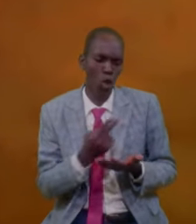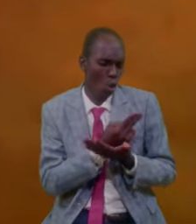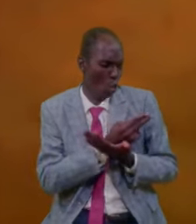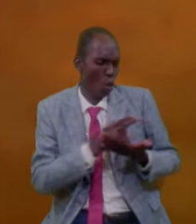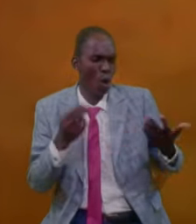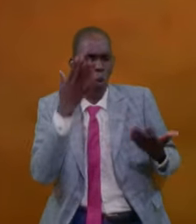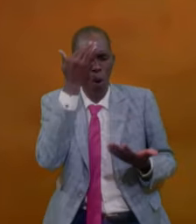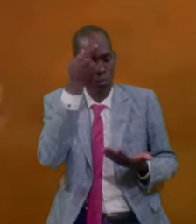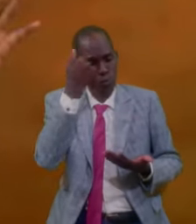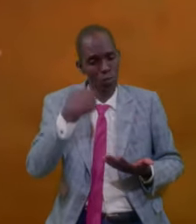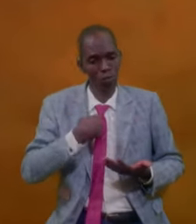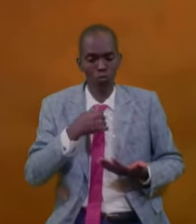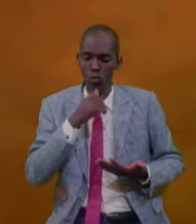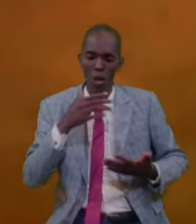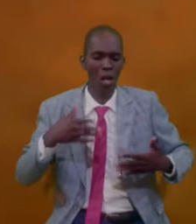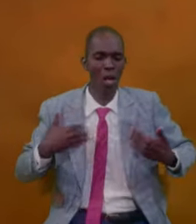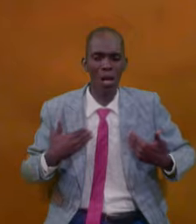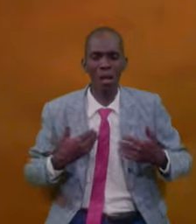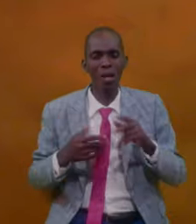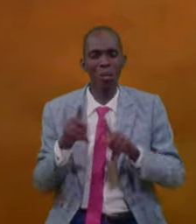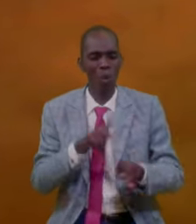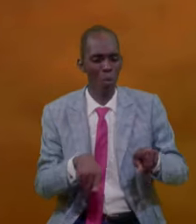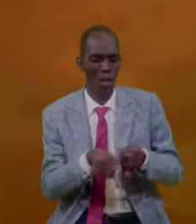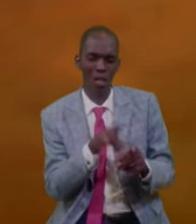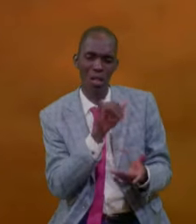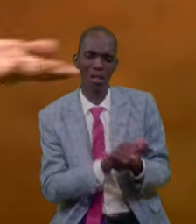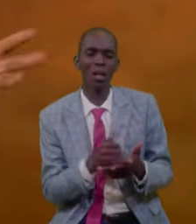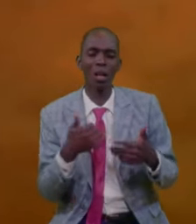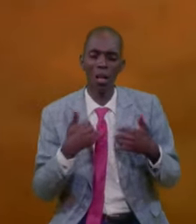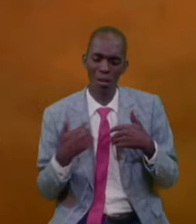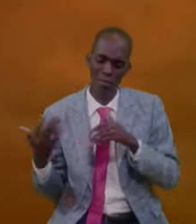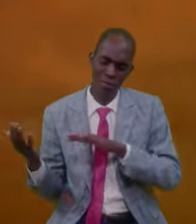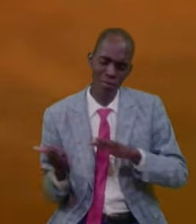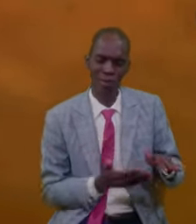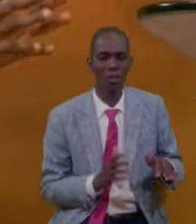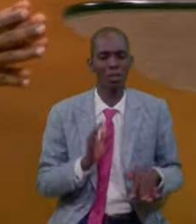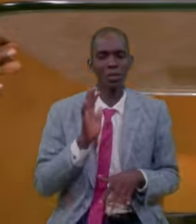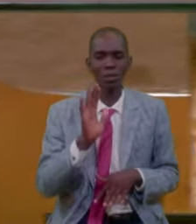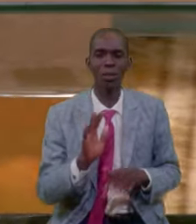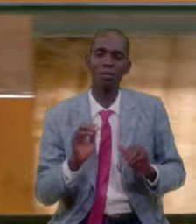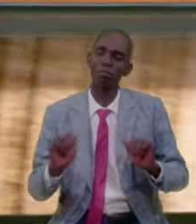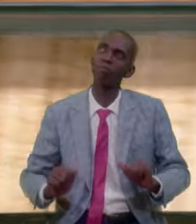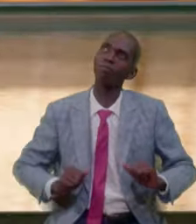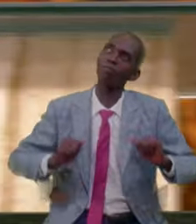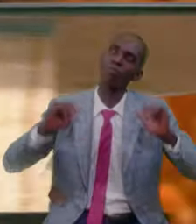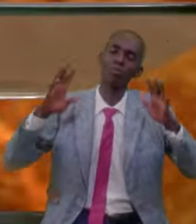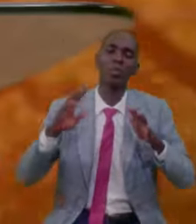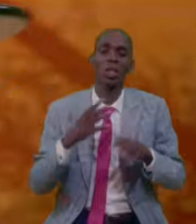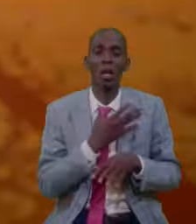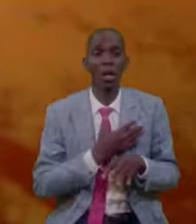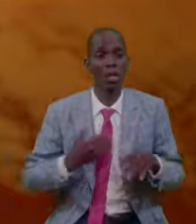holy? Those people, they've left their first consecration and their first commitment. And it says,